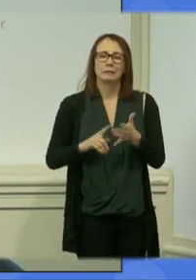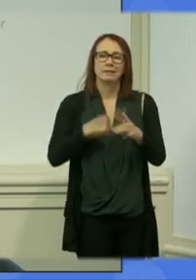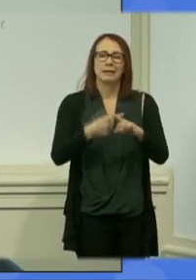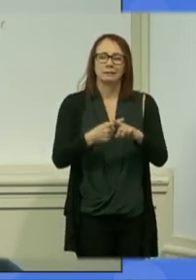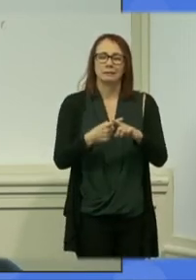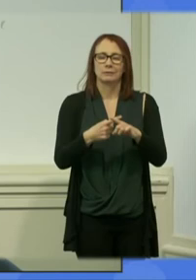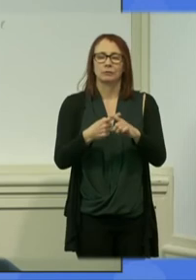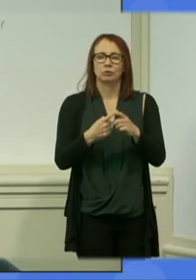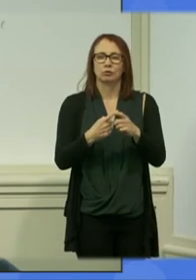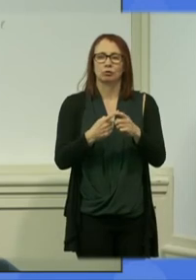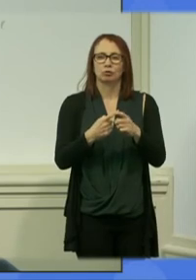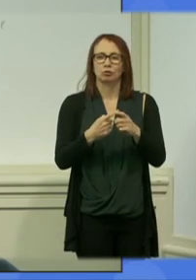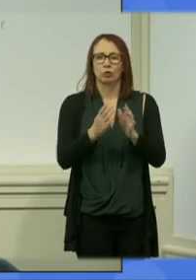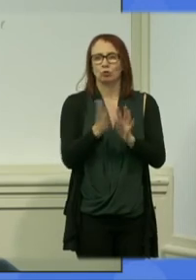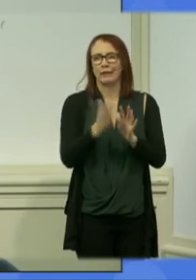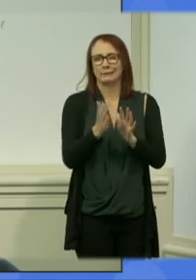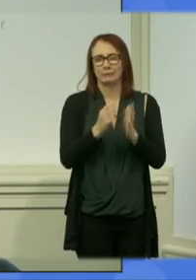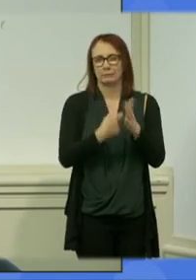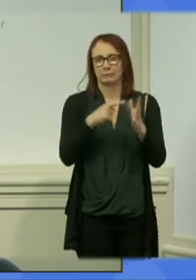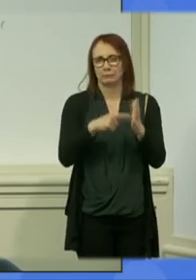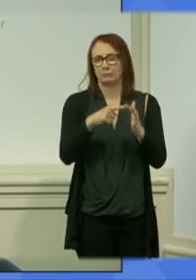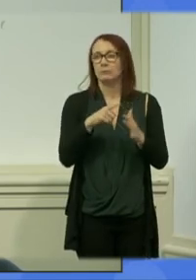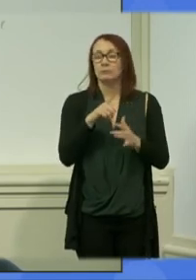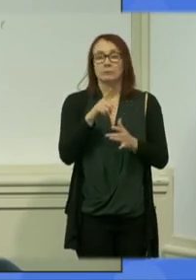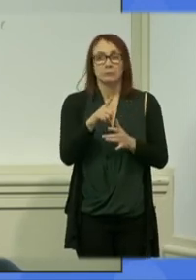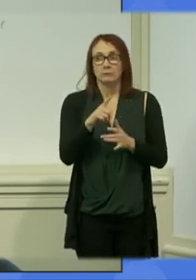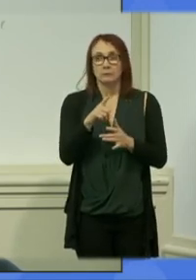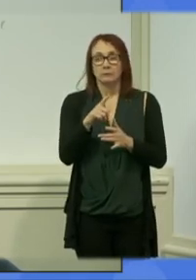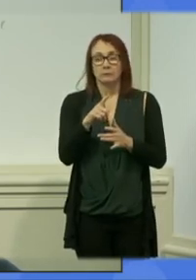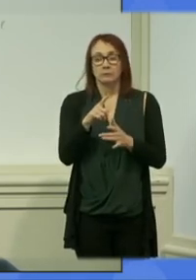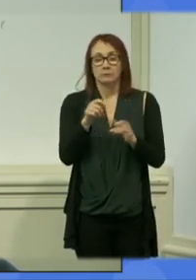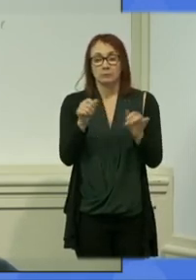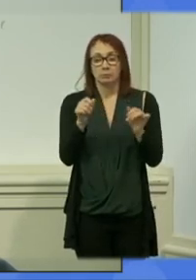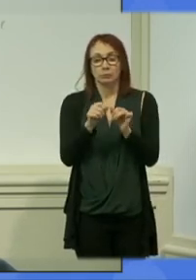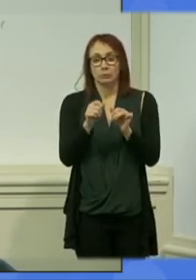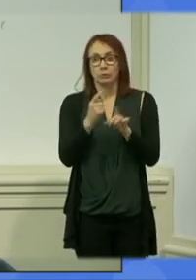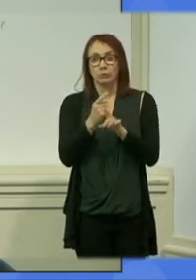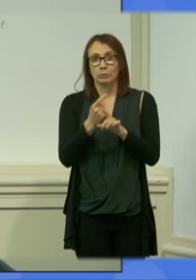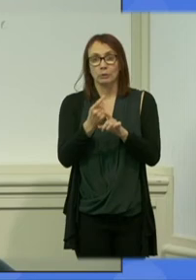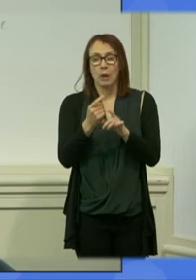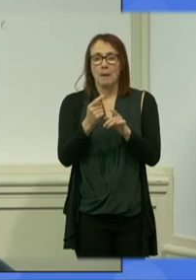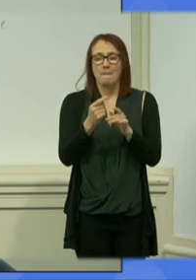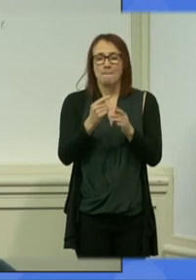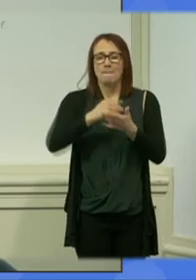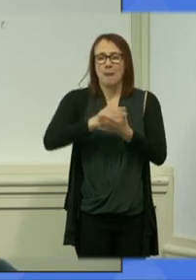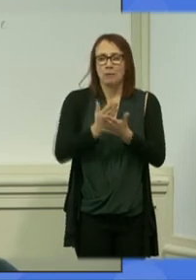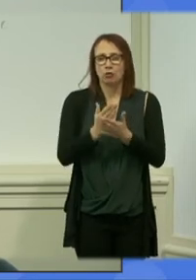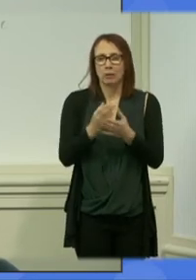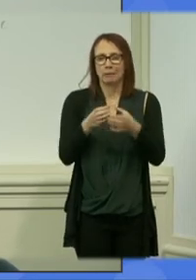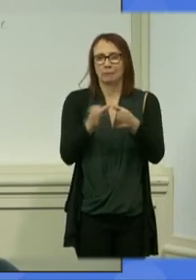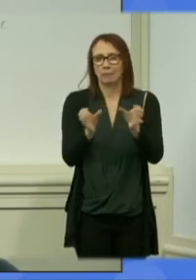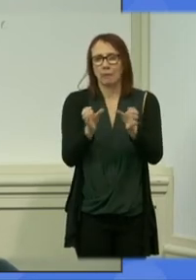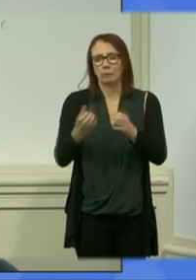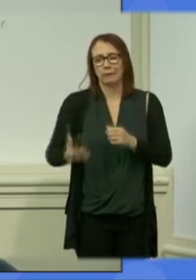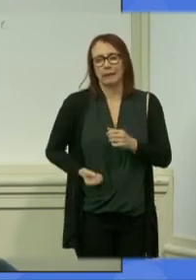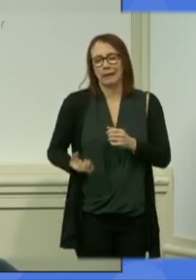actually been implemented yet. And the other thing that I want to mention very briefly around the partially devolved income tax is that there is one element